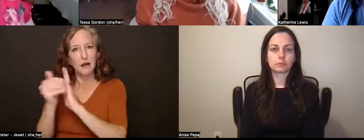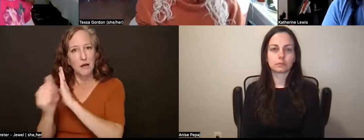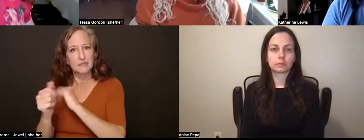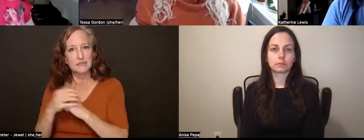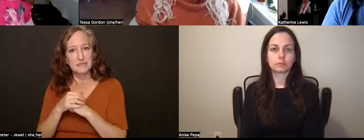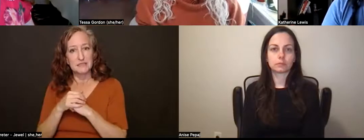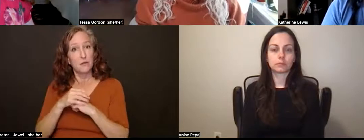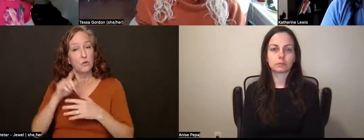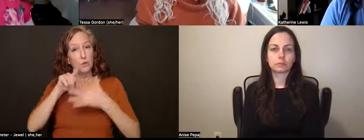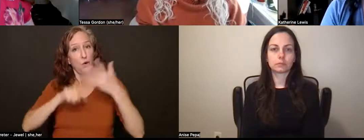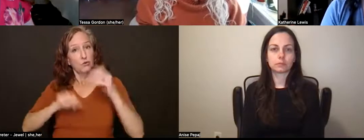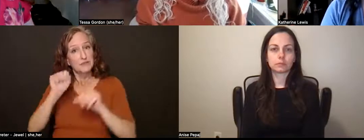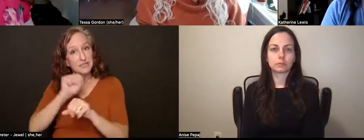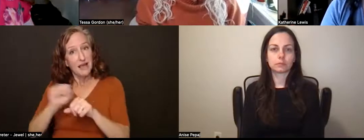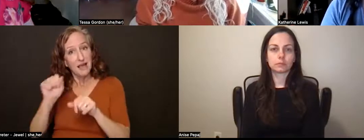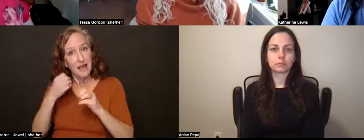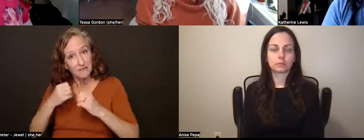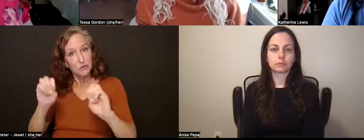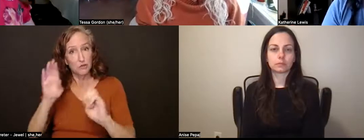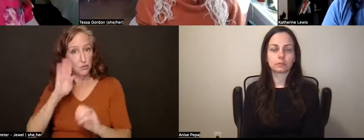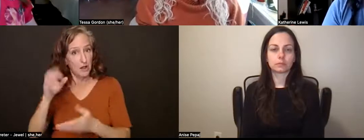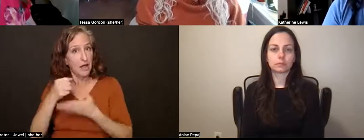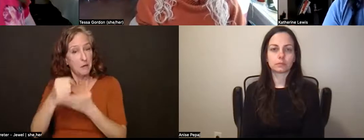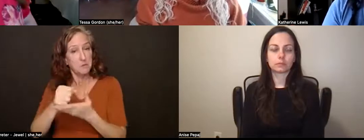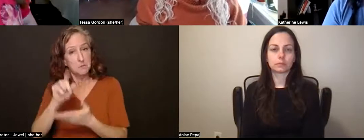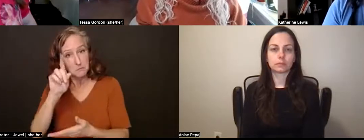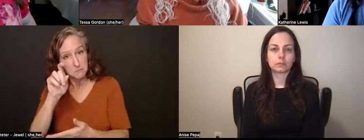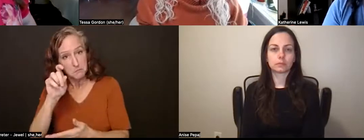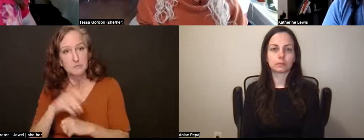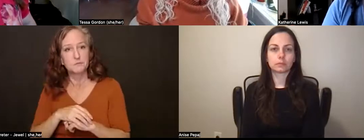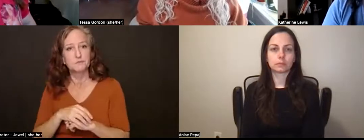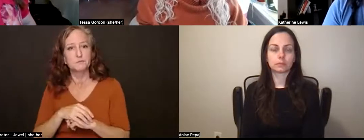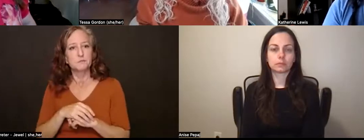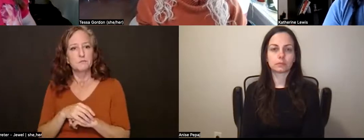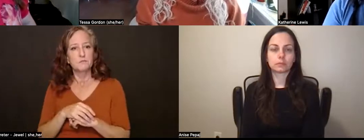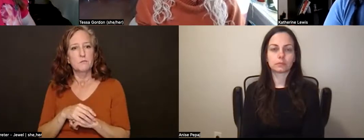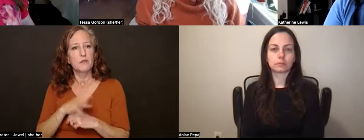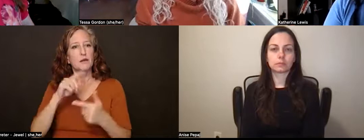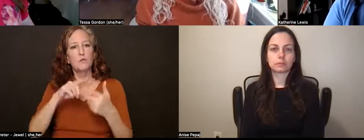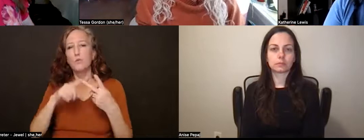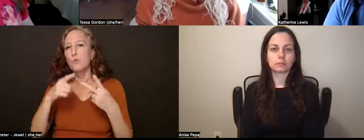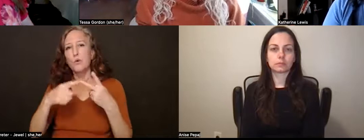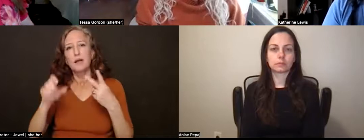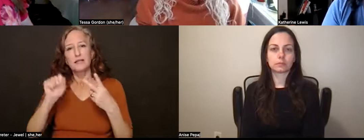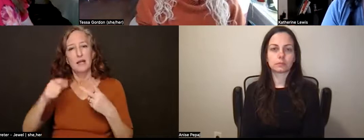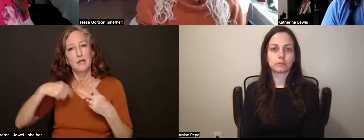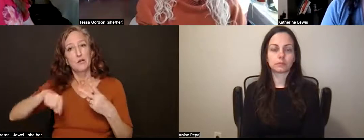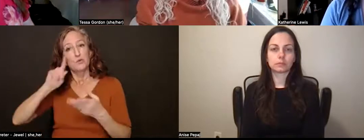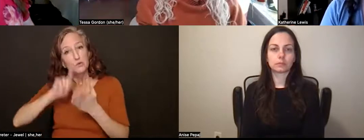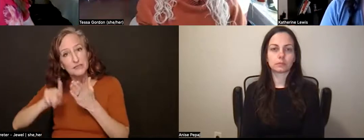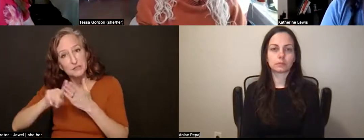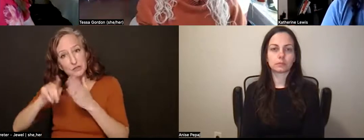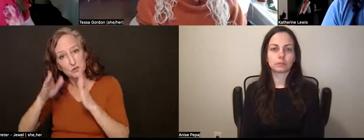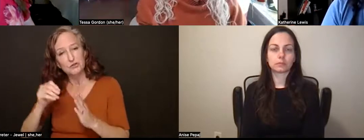these efforts will actually help? And what, if any, things can be done by researchers and academics